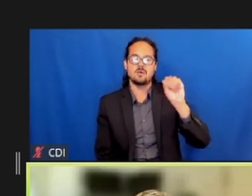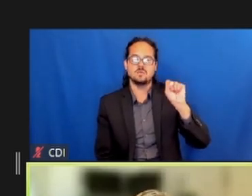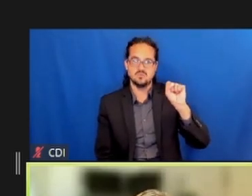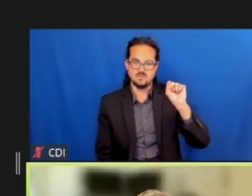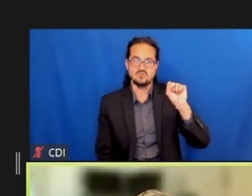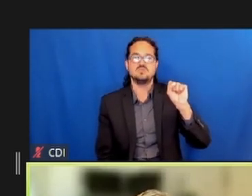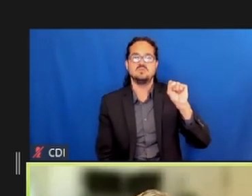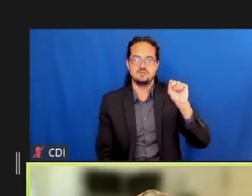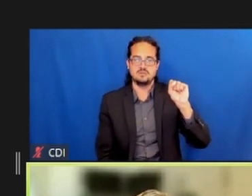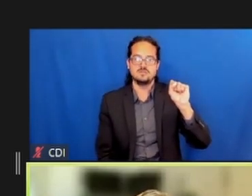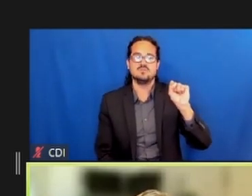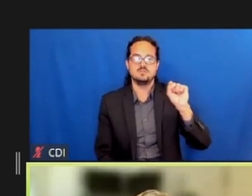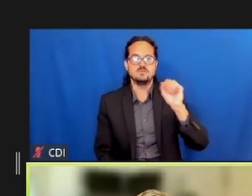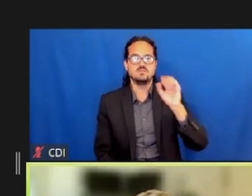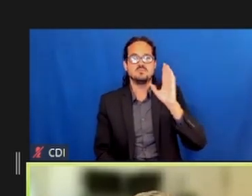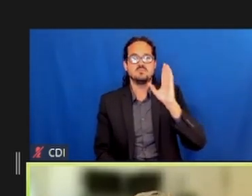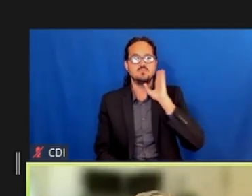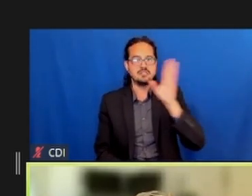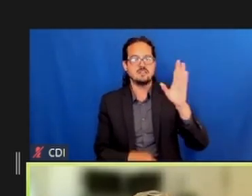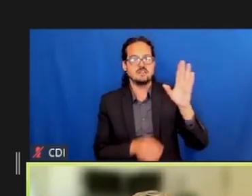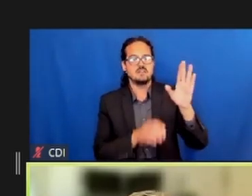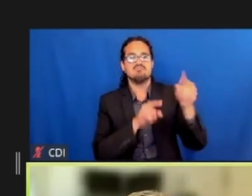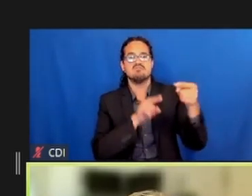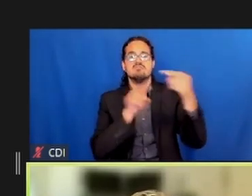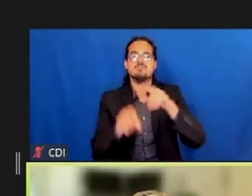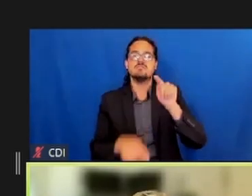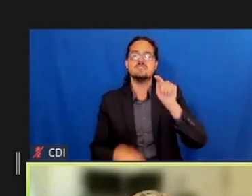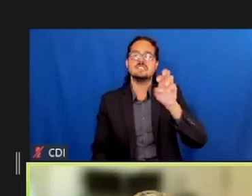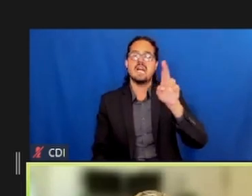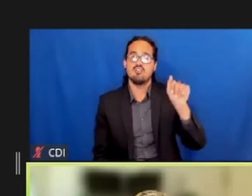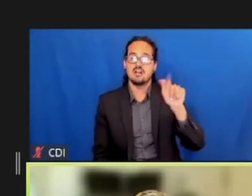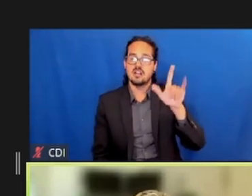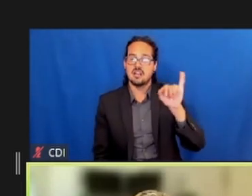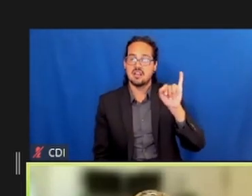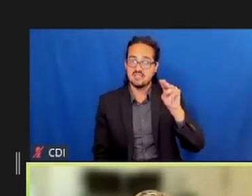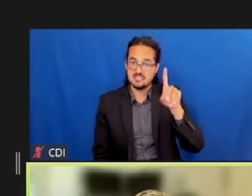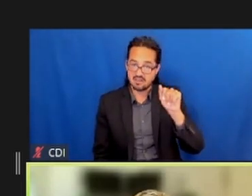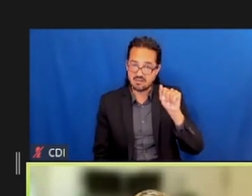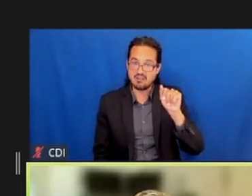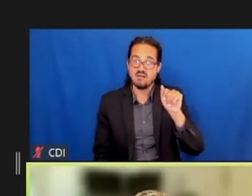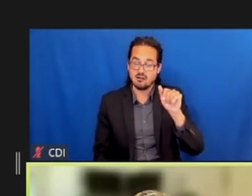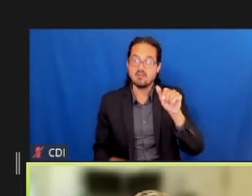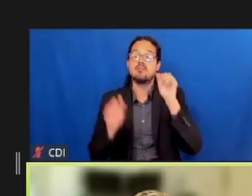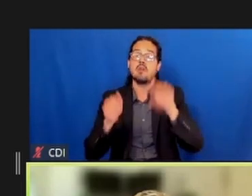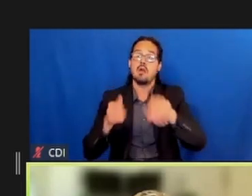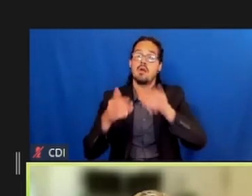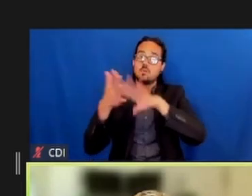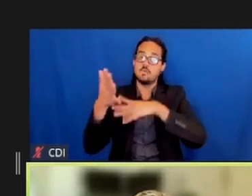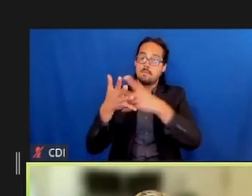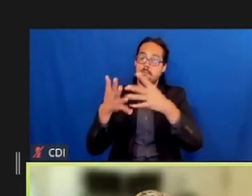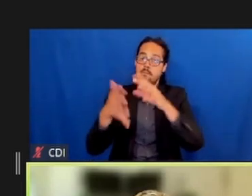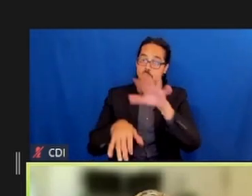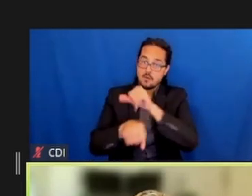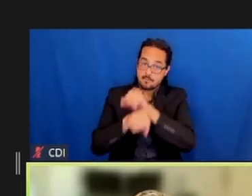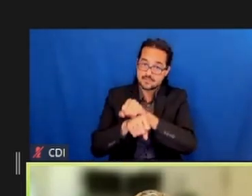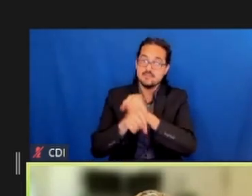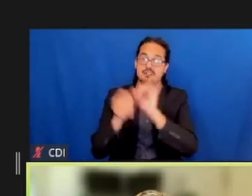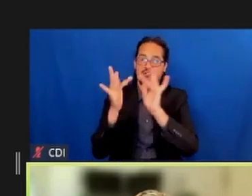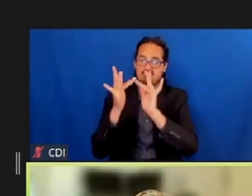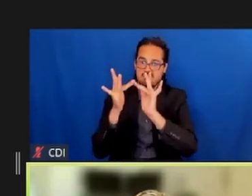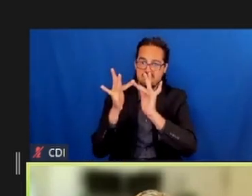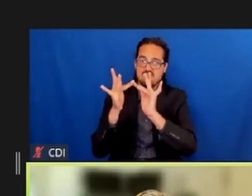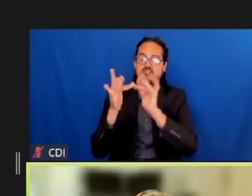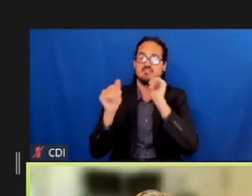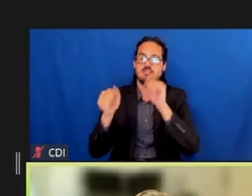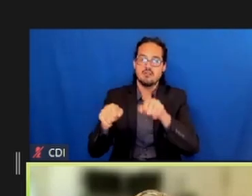in the afternoon, and appointments can be made online, on your phone, on your computer, or by calling the call center. And we'll leave that